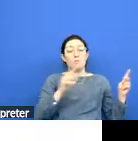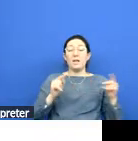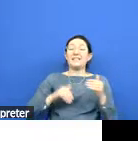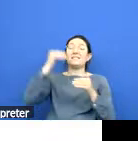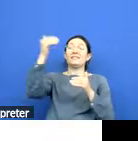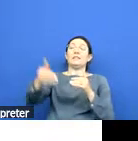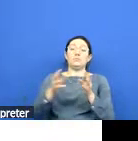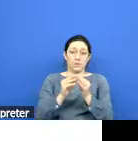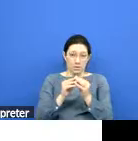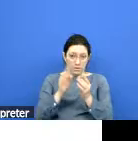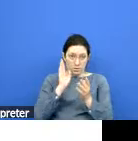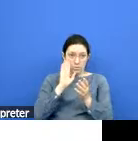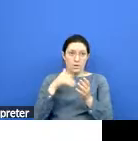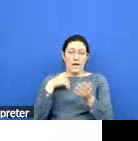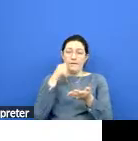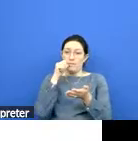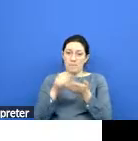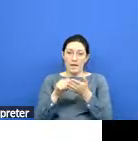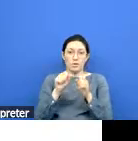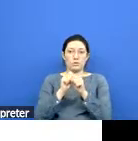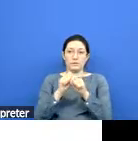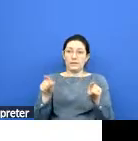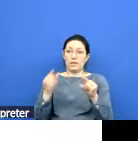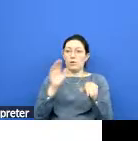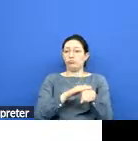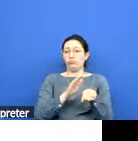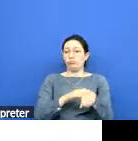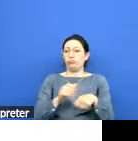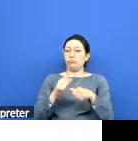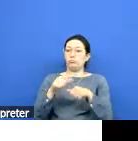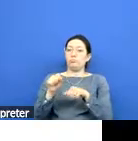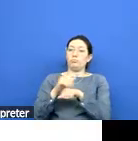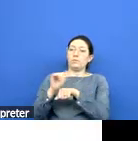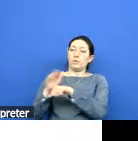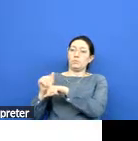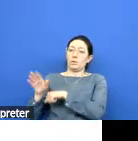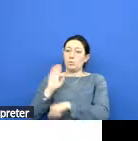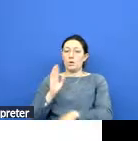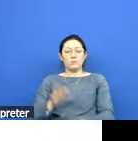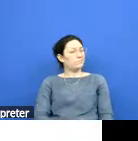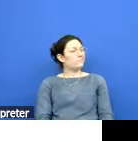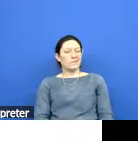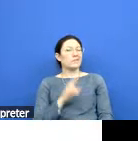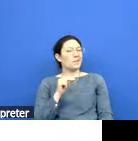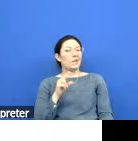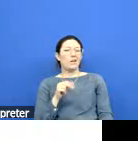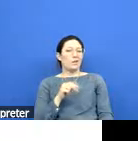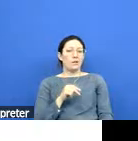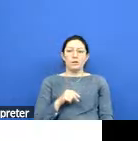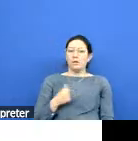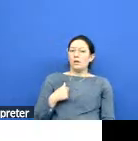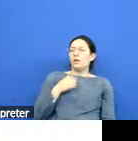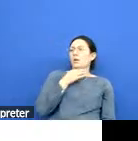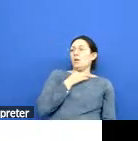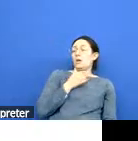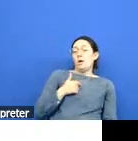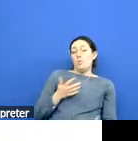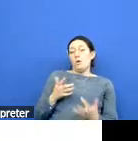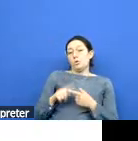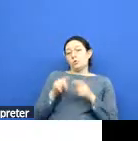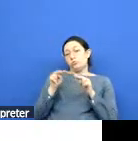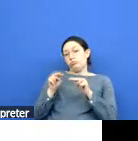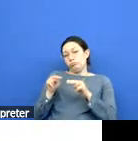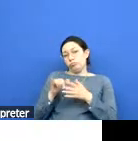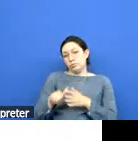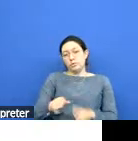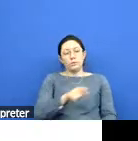there also be a mailer sent out to alert the No, residents, or you because just we're have not to gonna, track it as you, if you would like to keep?